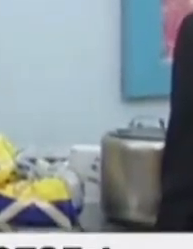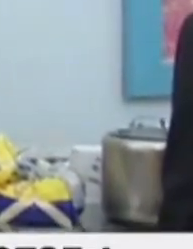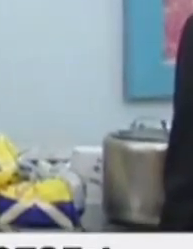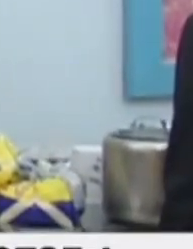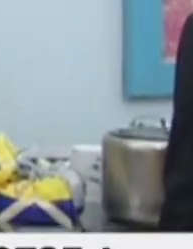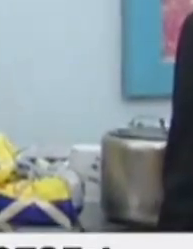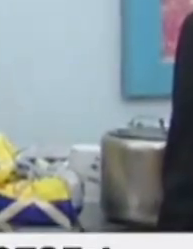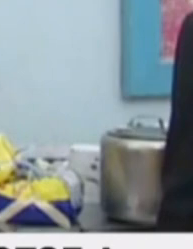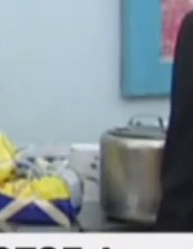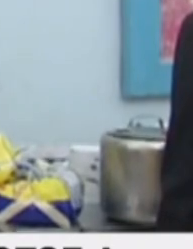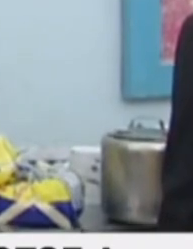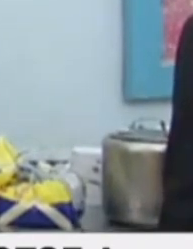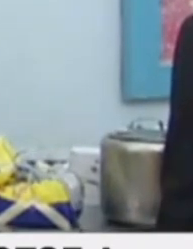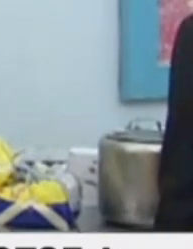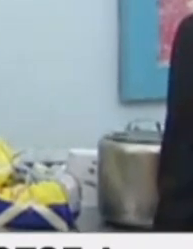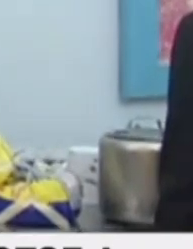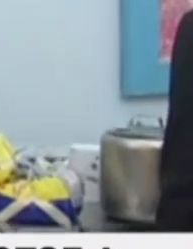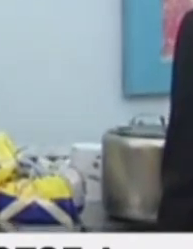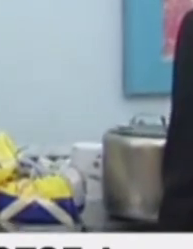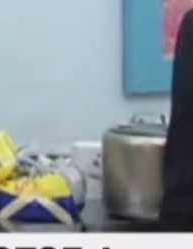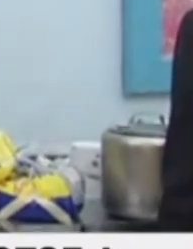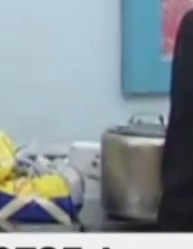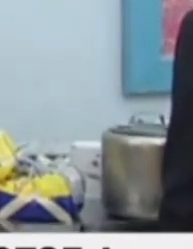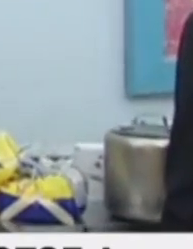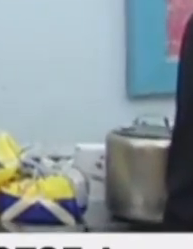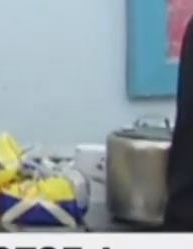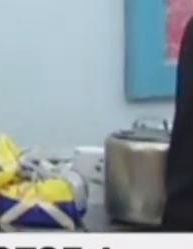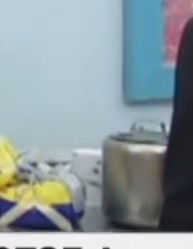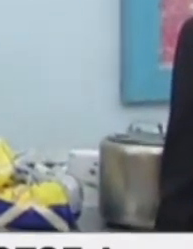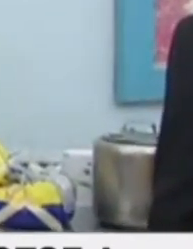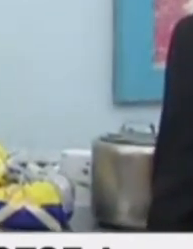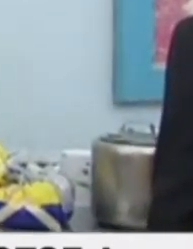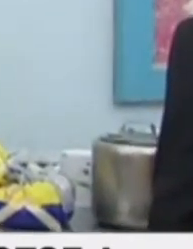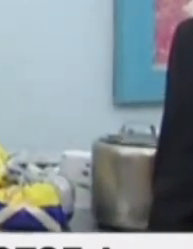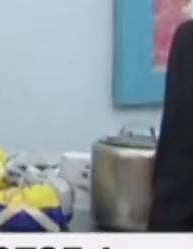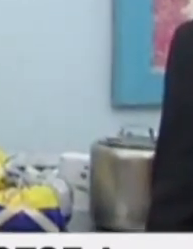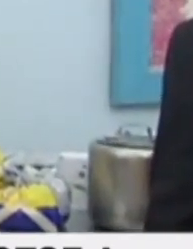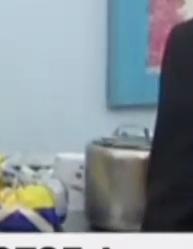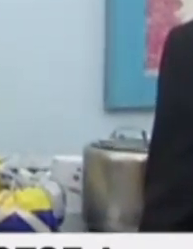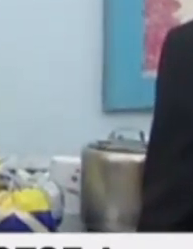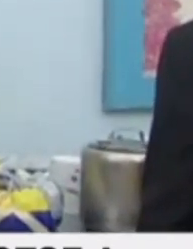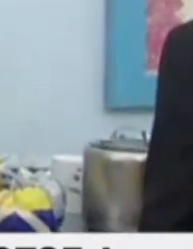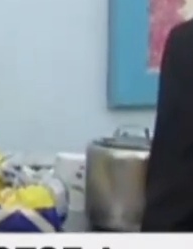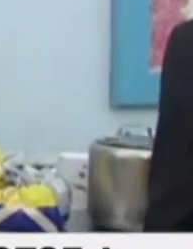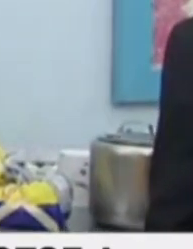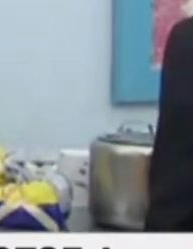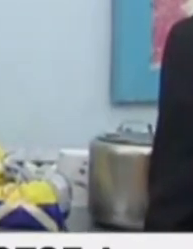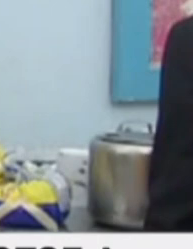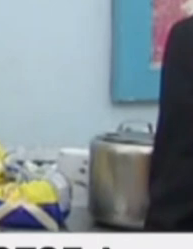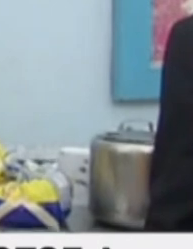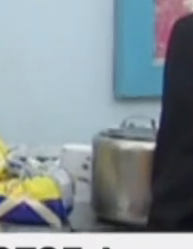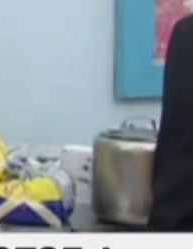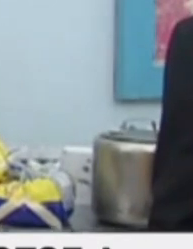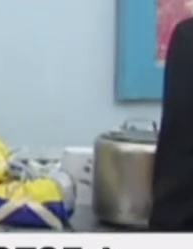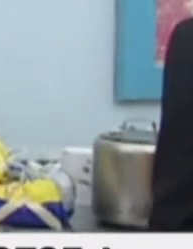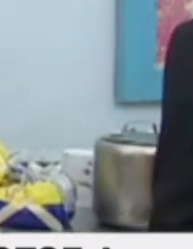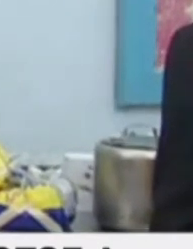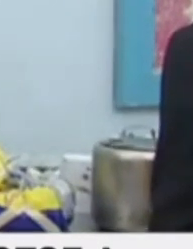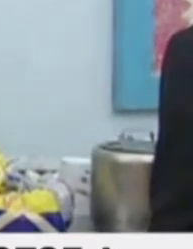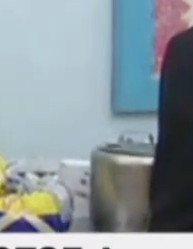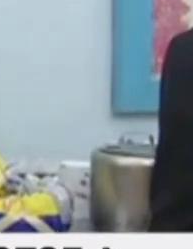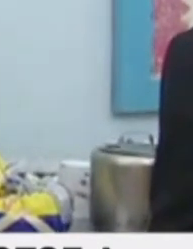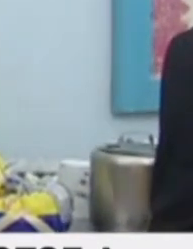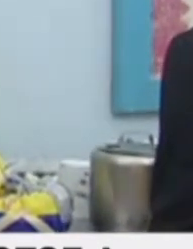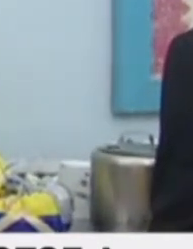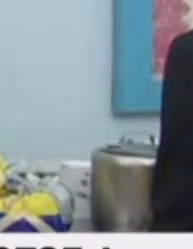not roadworthy. They are saying it's not the first time that something like this is happening. Definitely the investigation will look